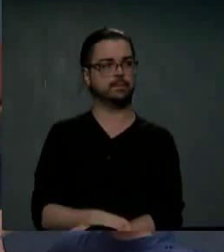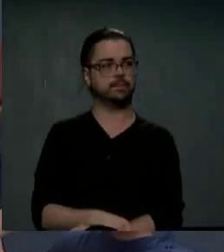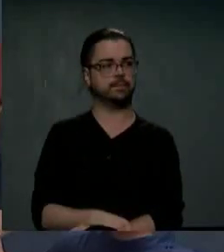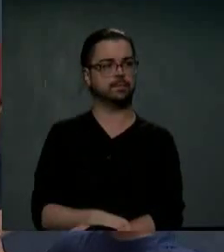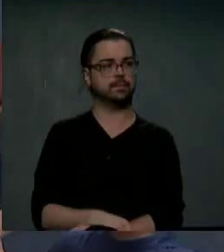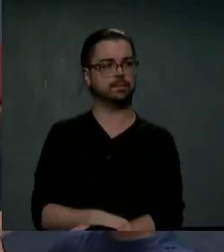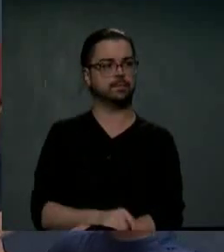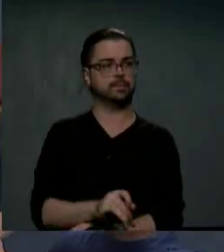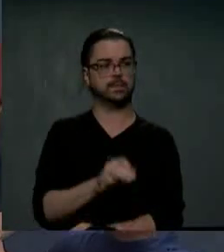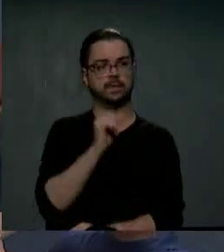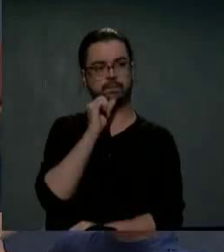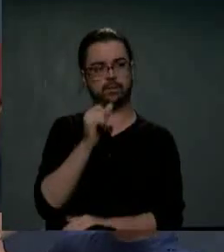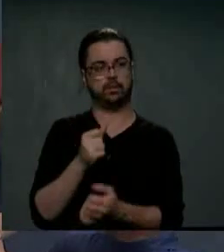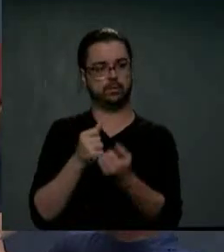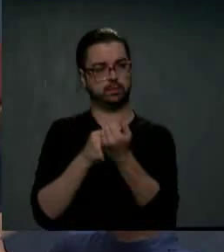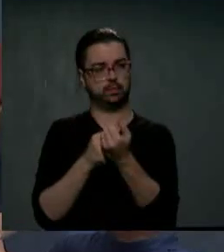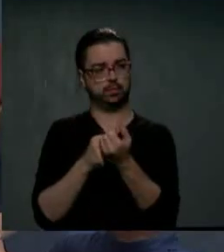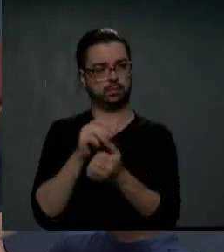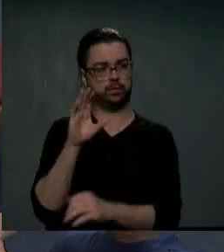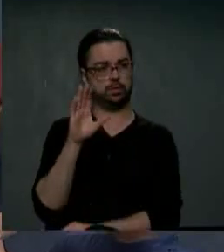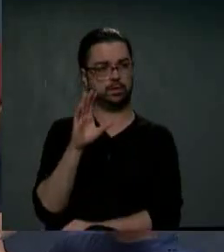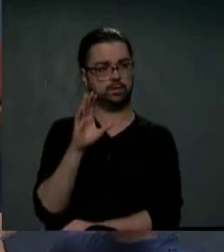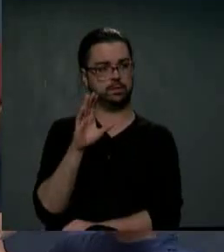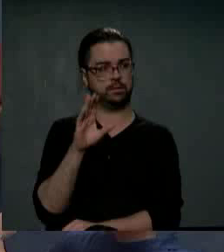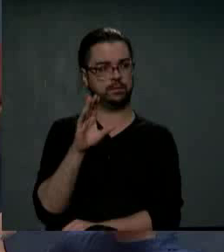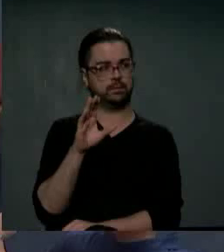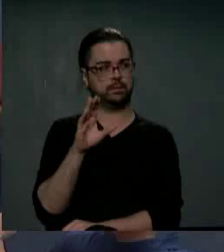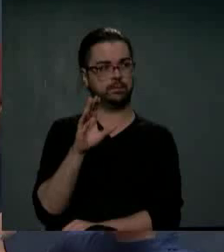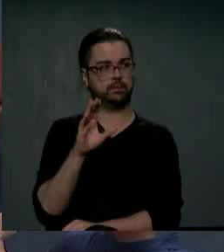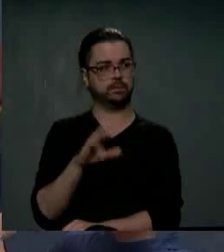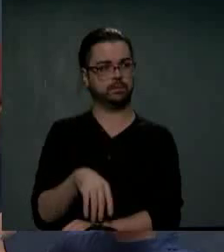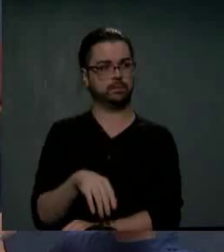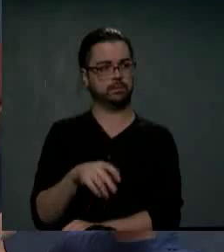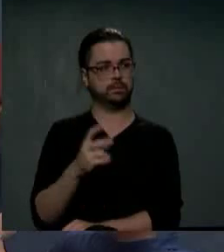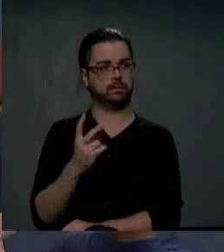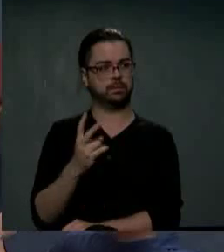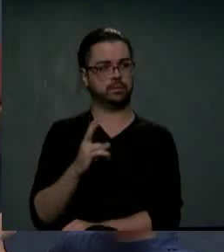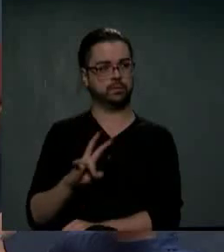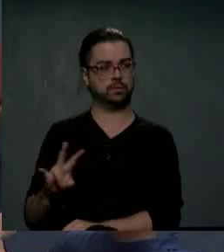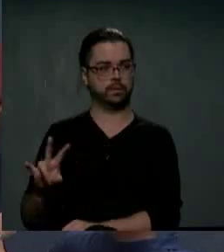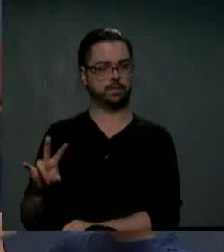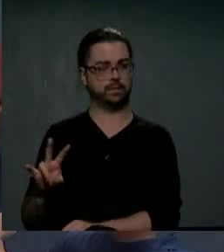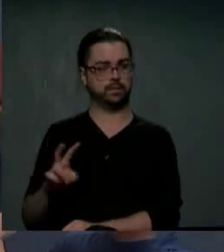And if you don't support the waiver, raise your hand. So that's 2-7.